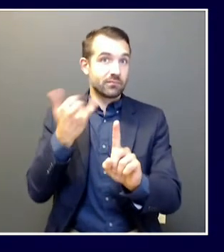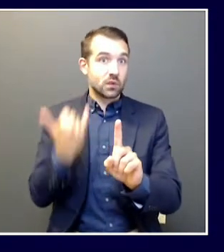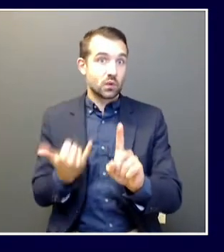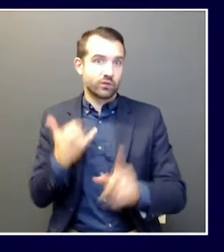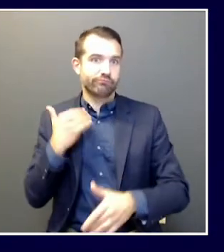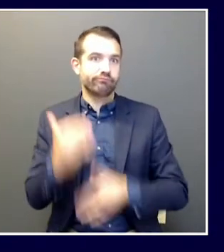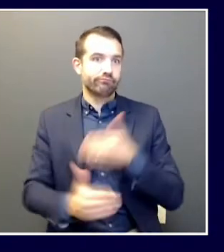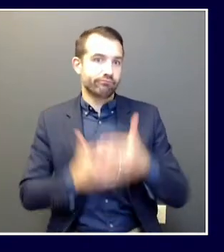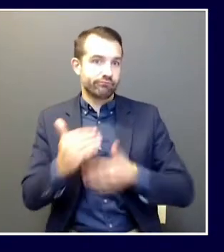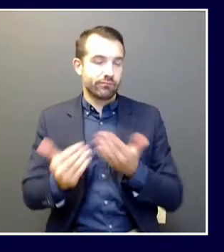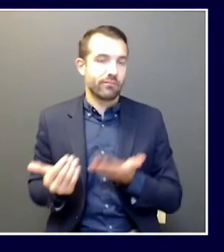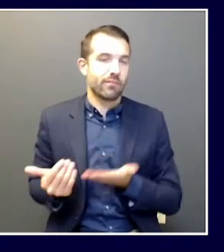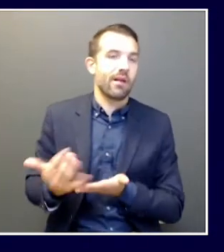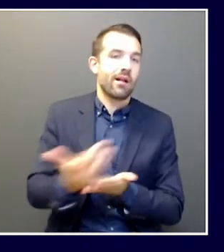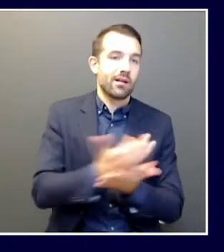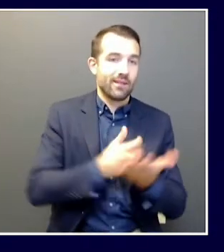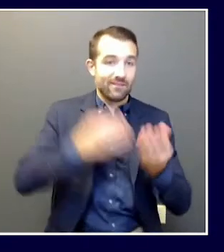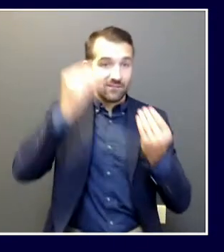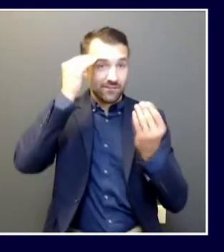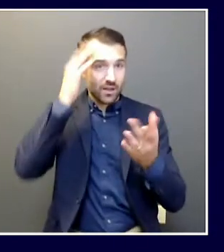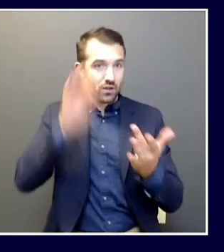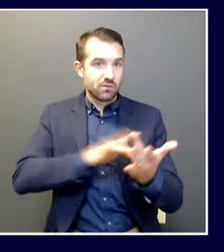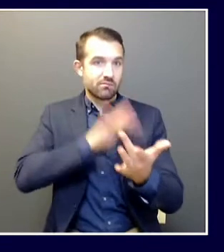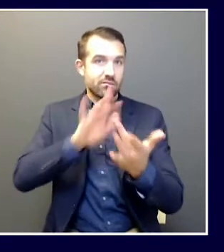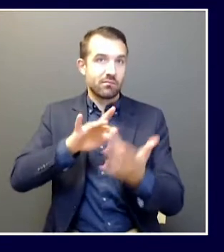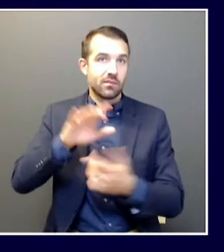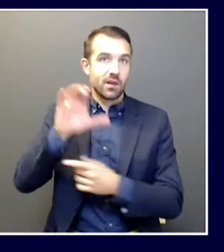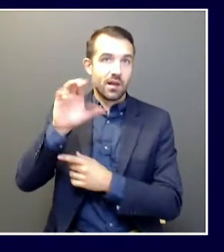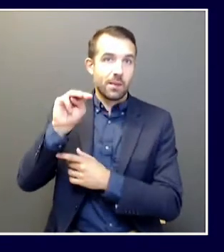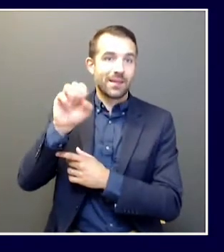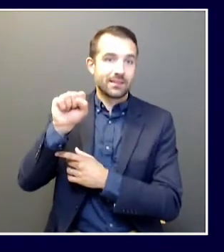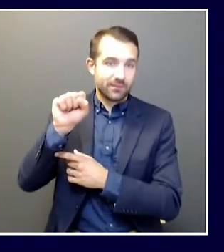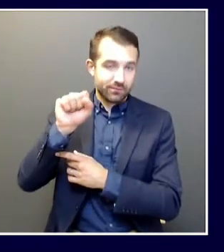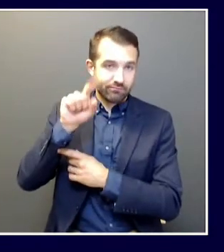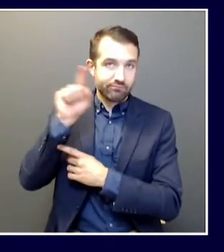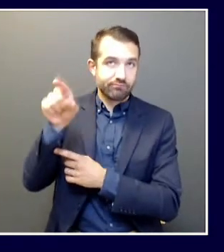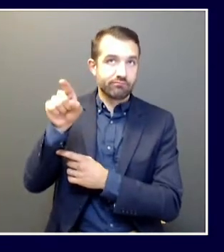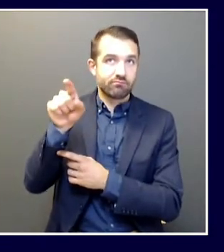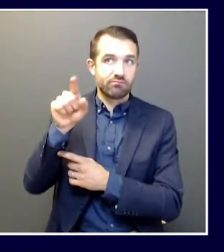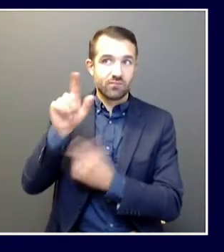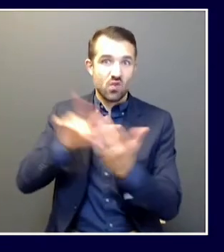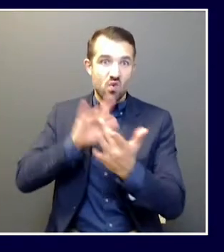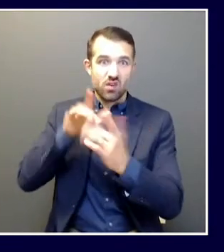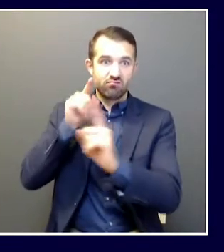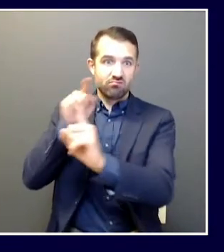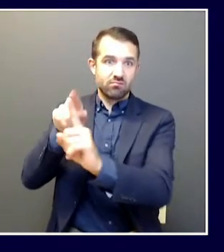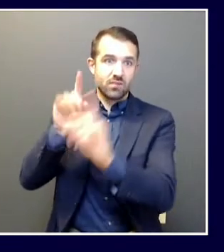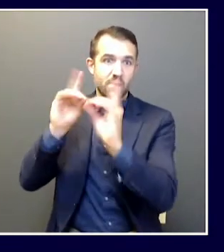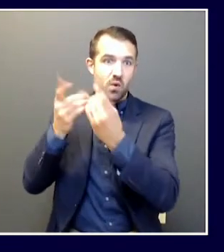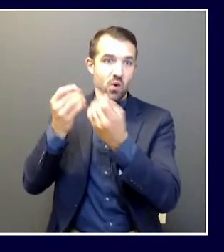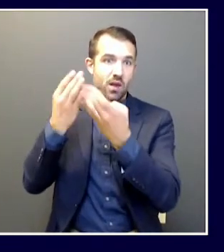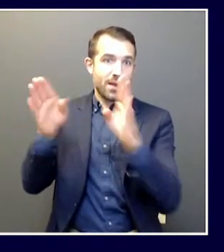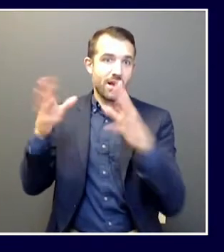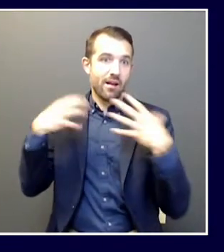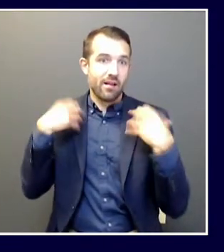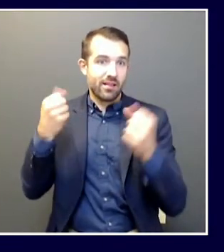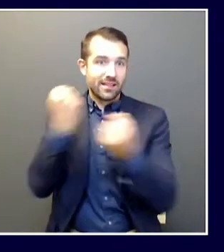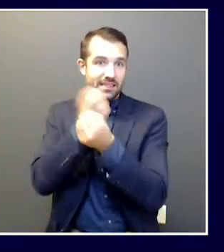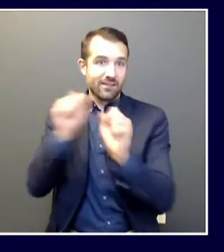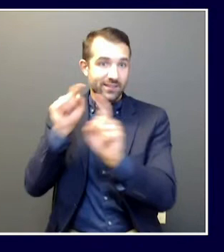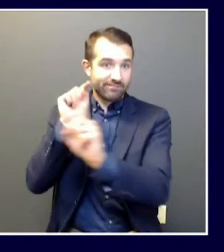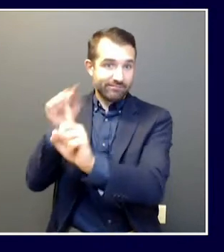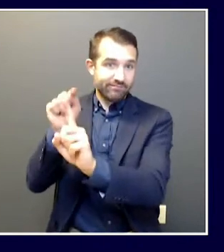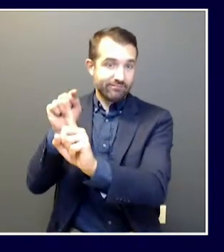you to the EMS part of the Department of Public Safety. Okay, can you talk a little bit about